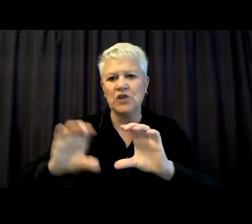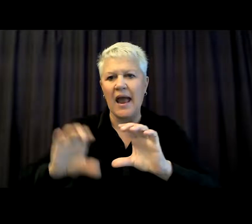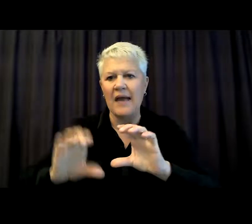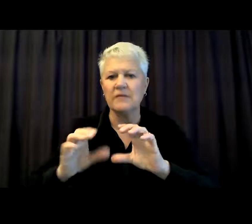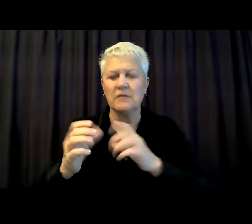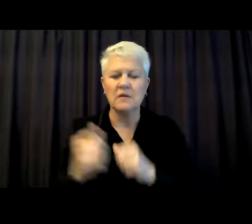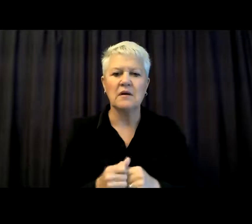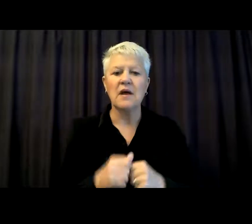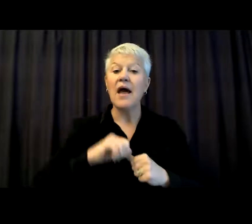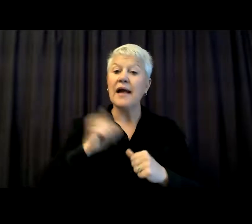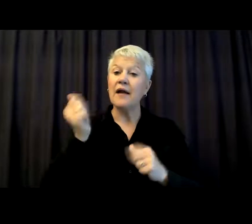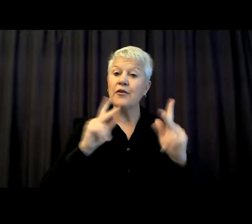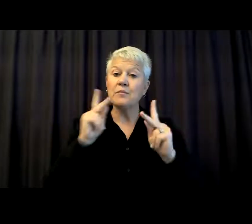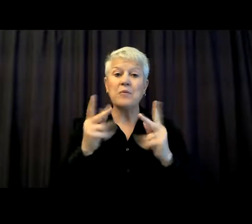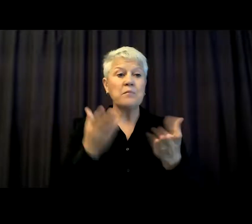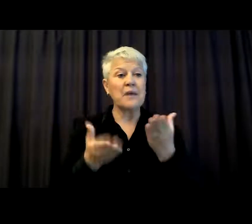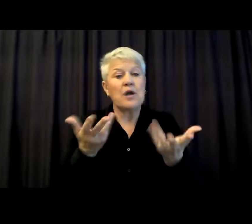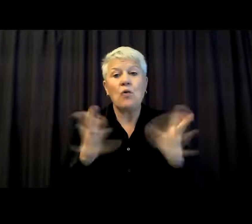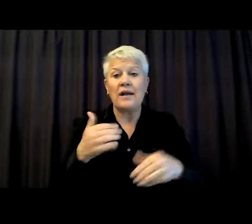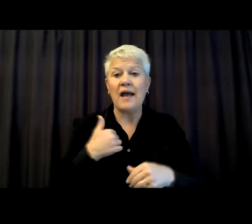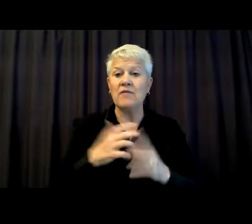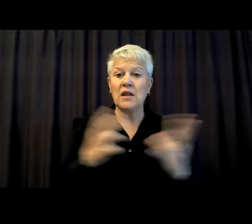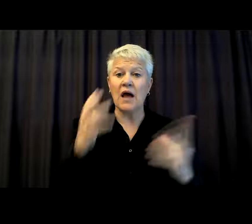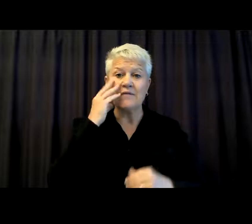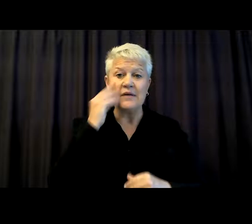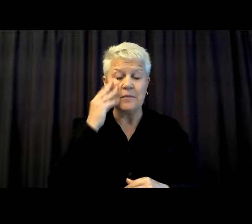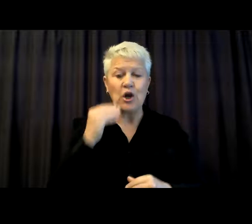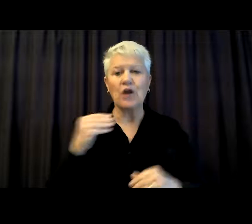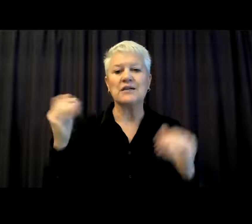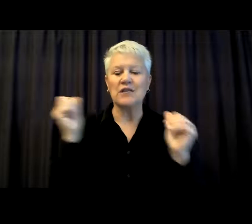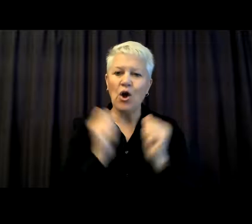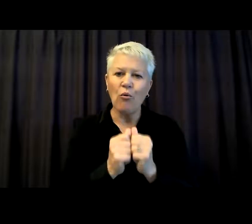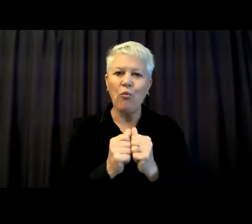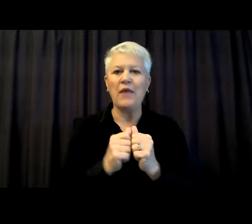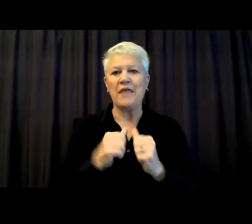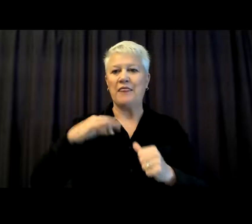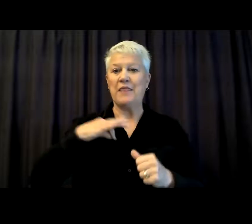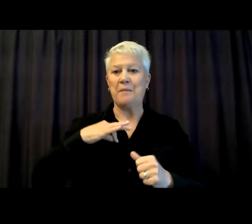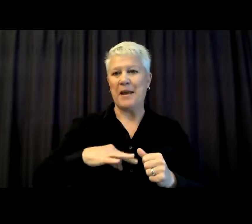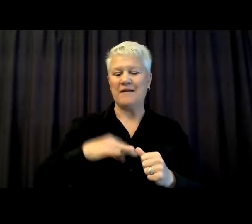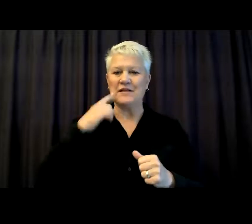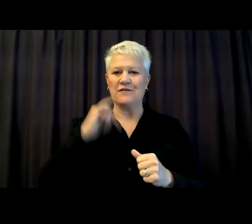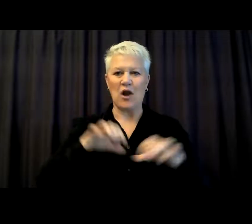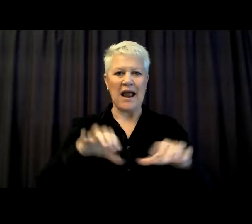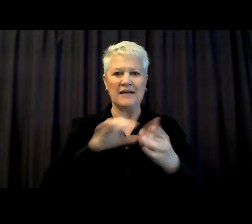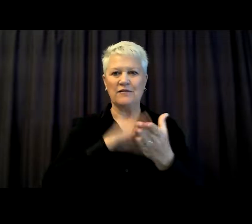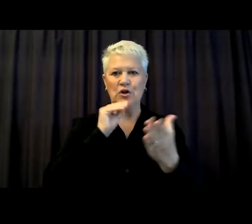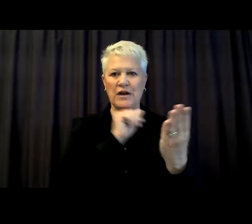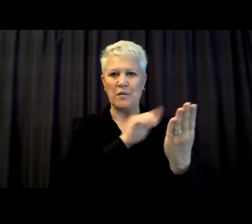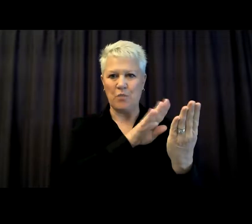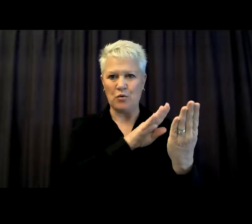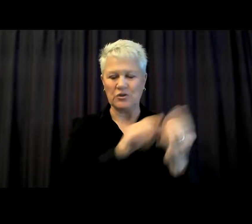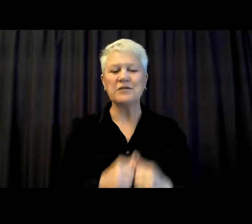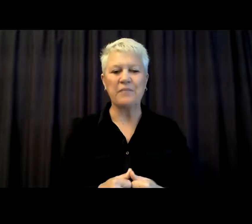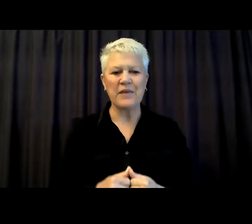then others may have already had a lot of experience with the benefits of the active learning approach.